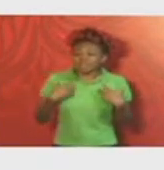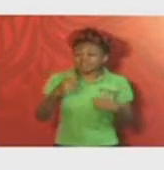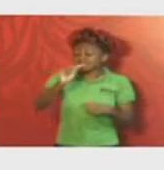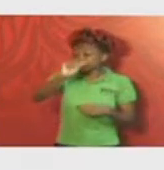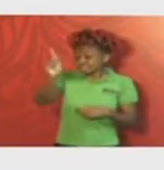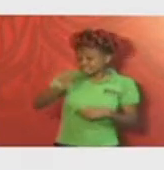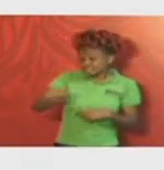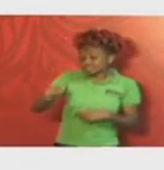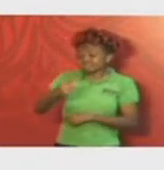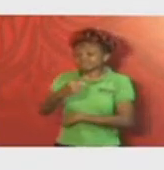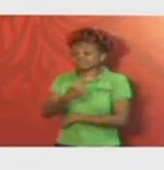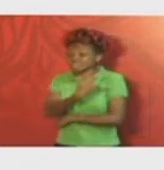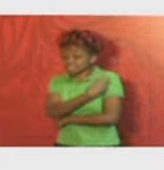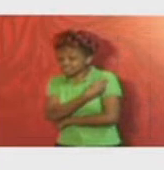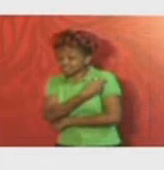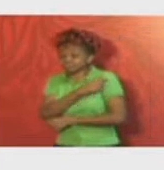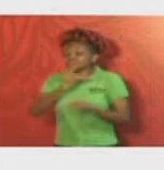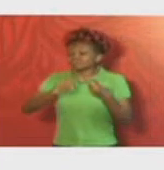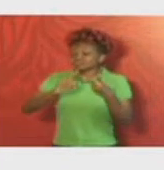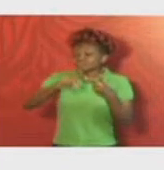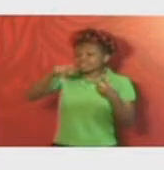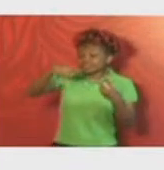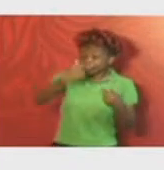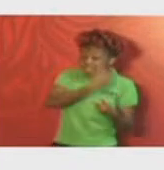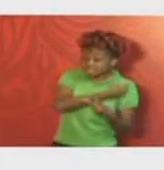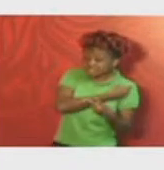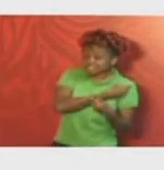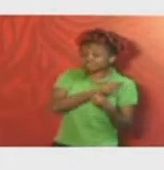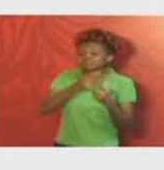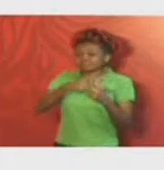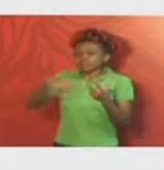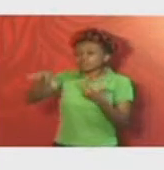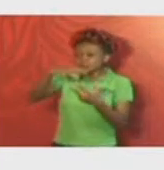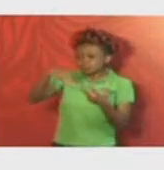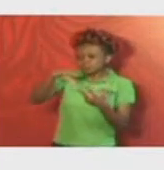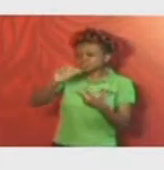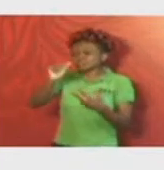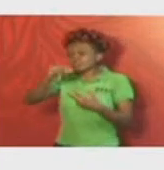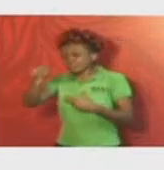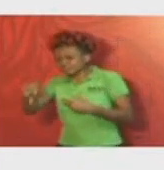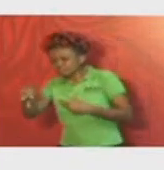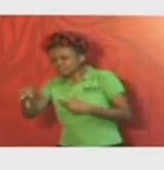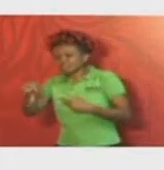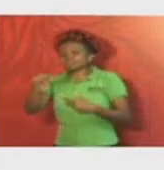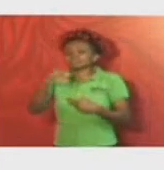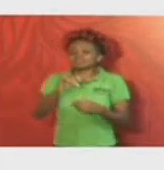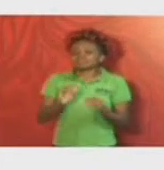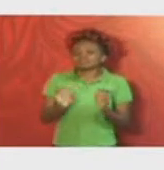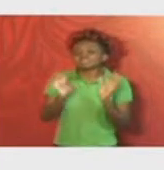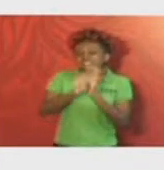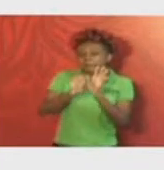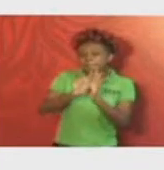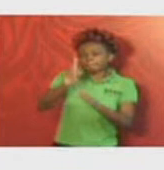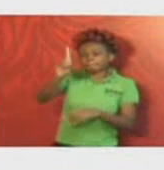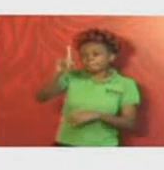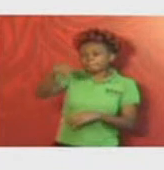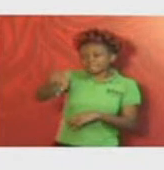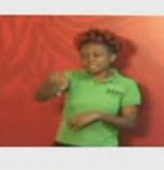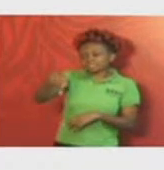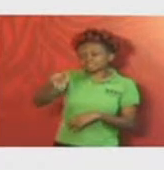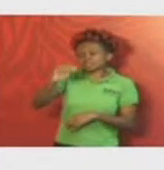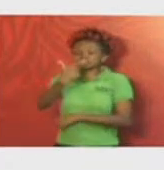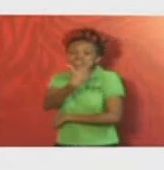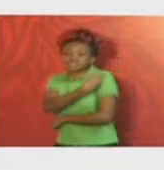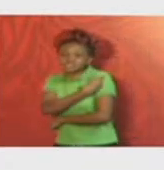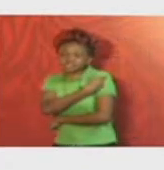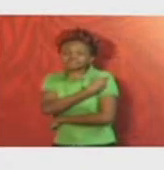vaccines, regarding a mix of first shot AstraZeneca and second shot Pfizer, would that be recommended, or somebody in Trinidad can